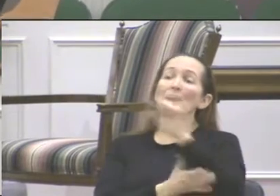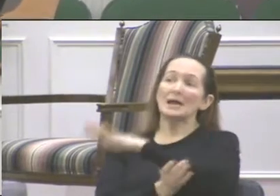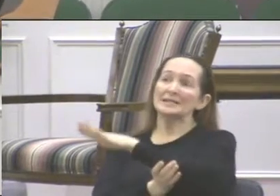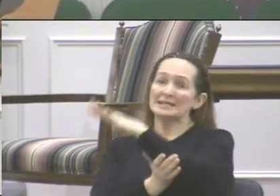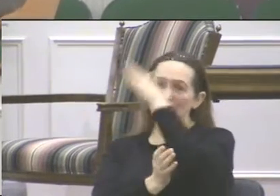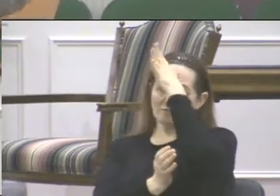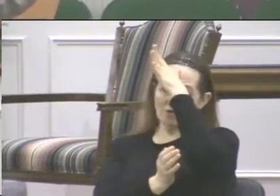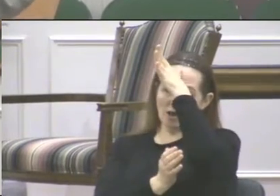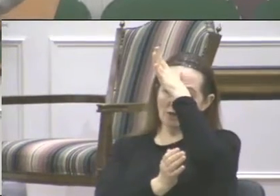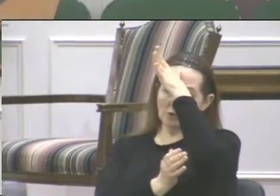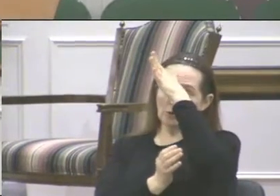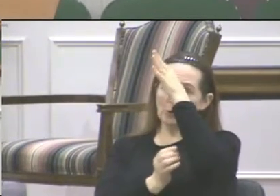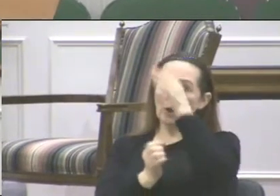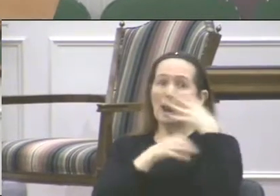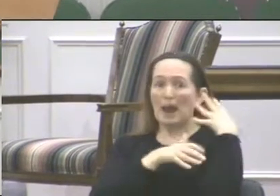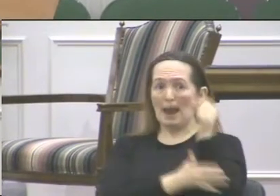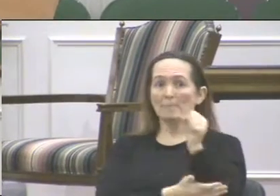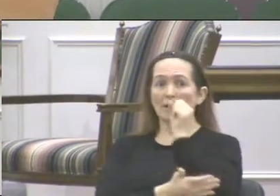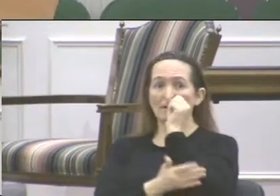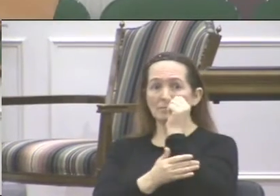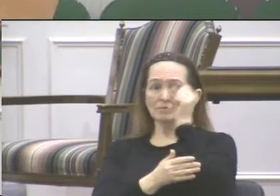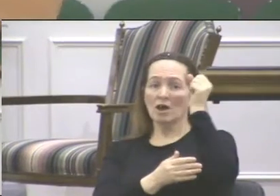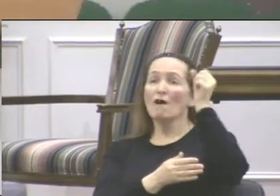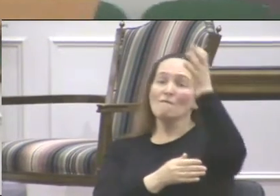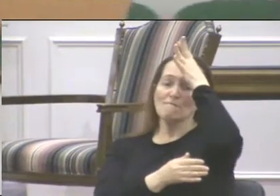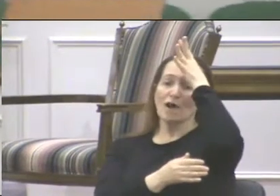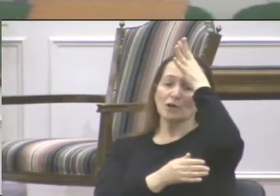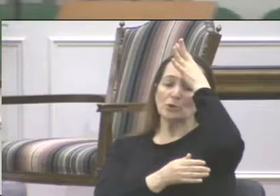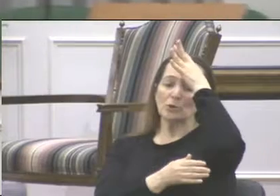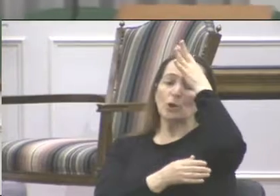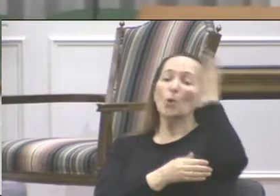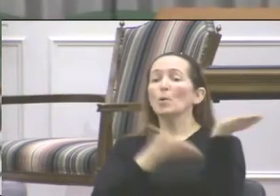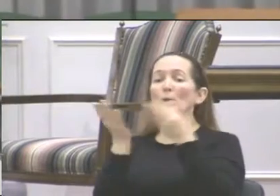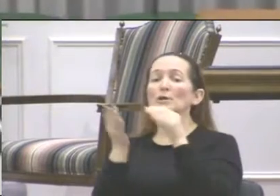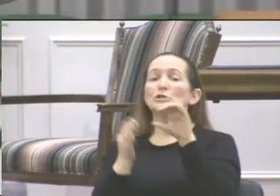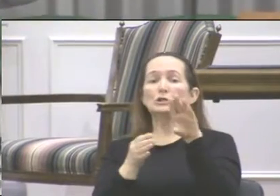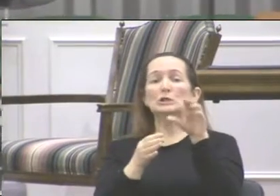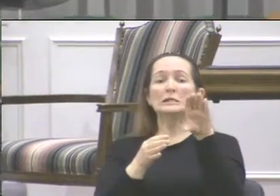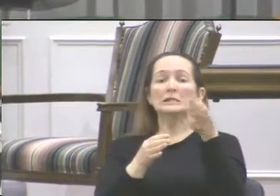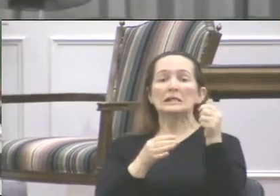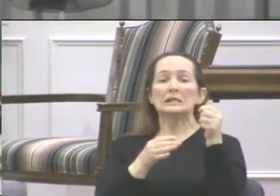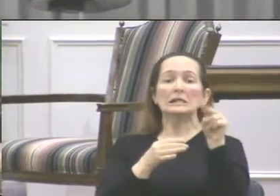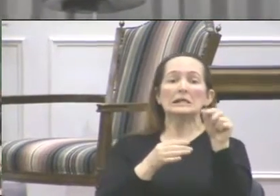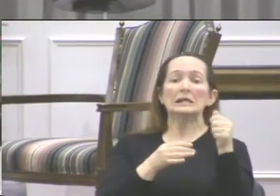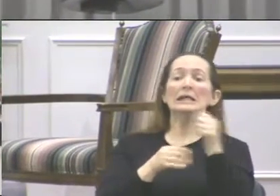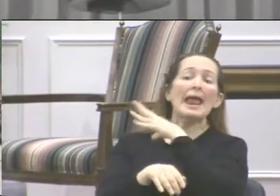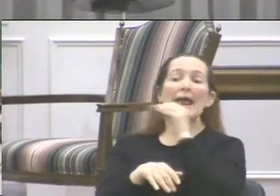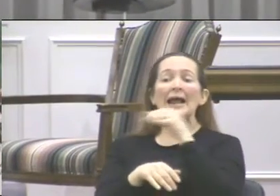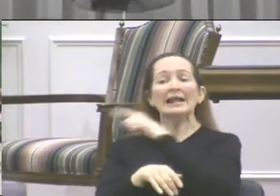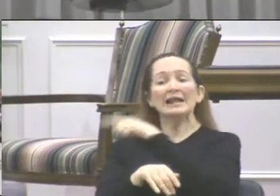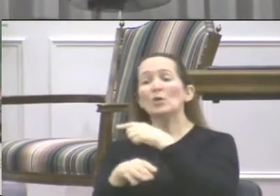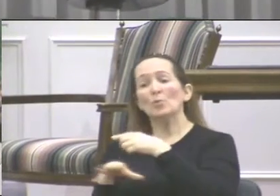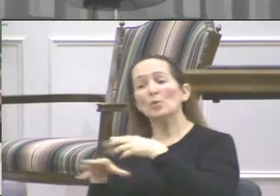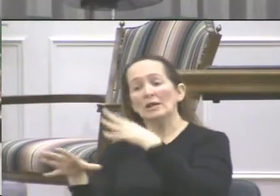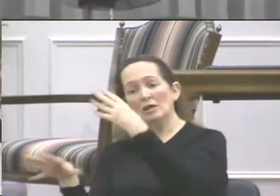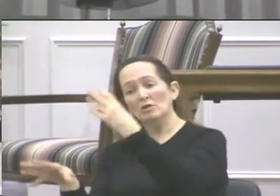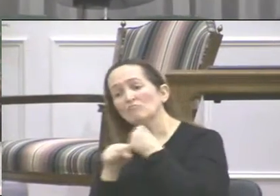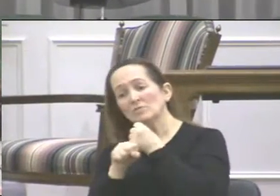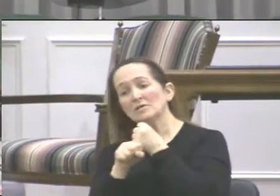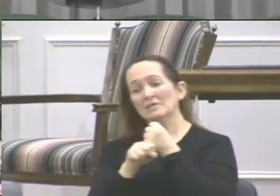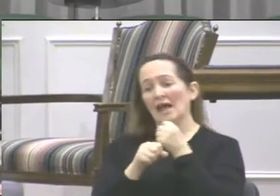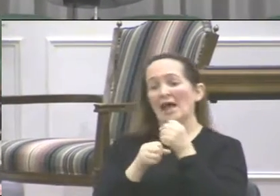and he would receive that as an inheritance. Now he receives it from God because his father didn't fulfill the call.